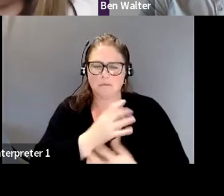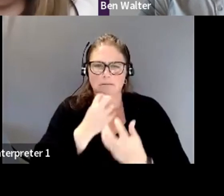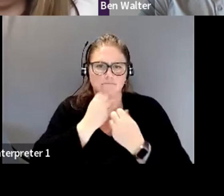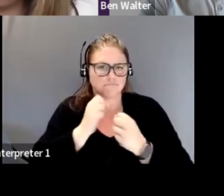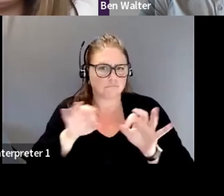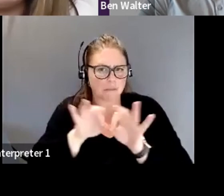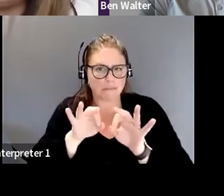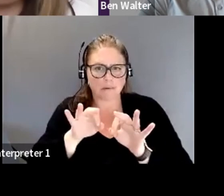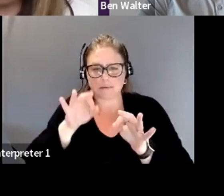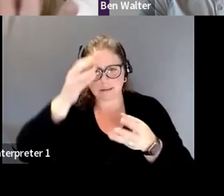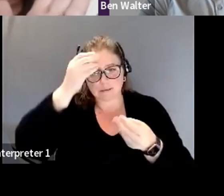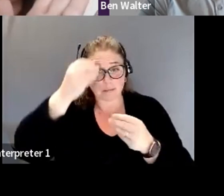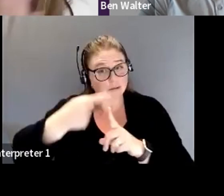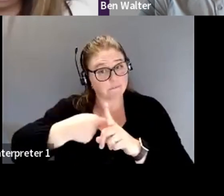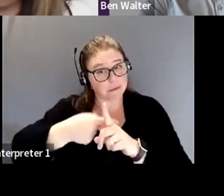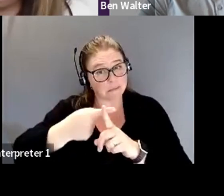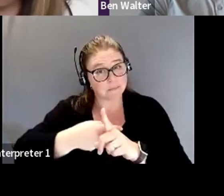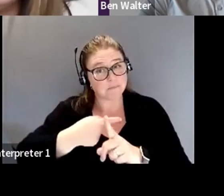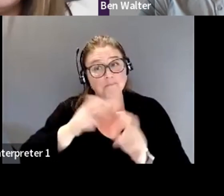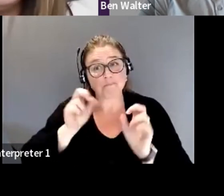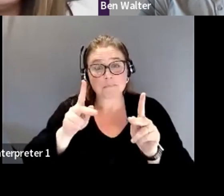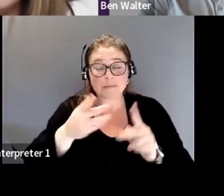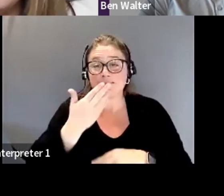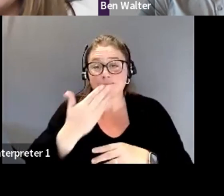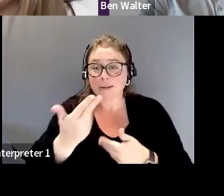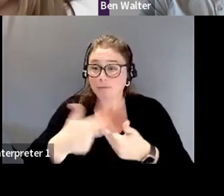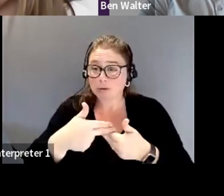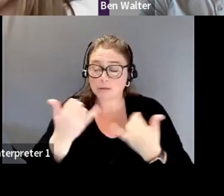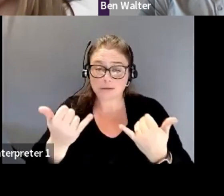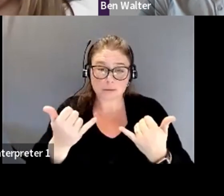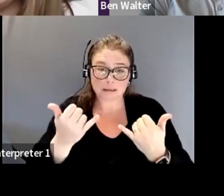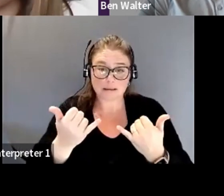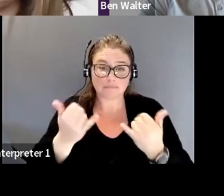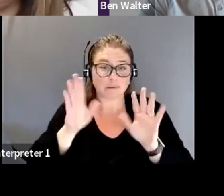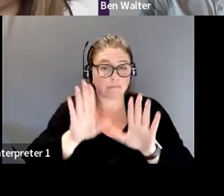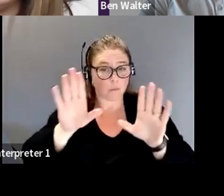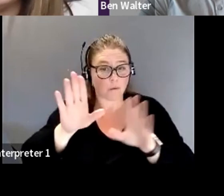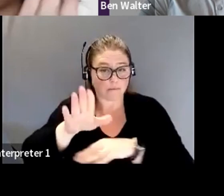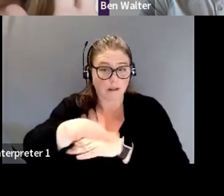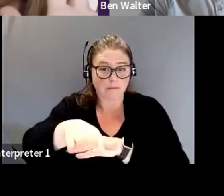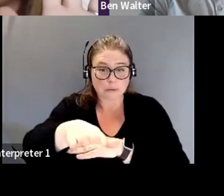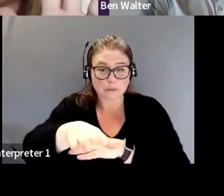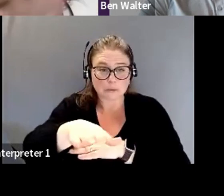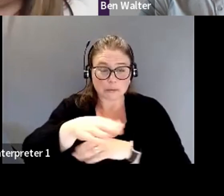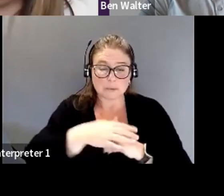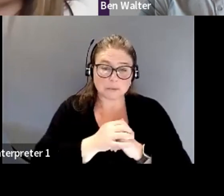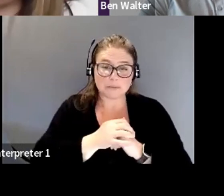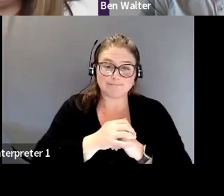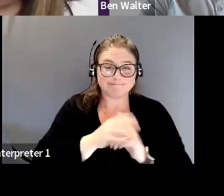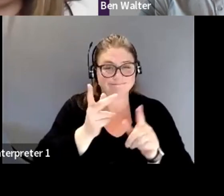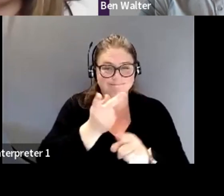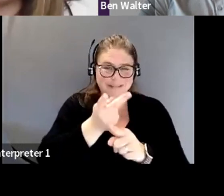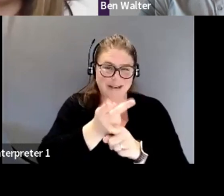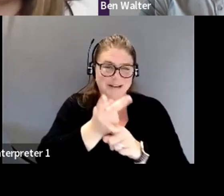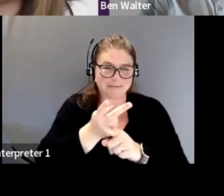valuable sessions to you each month. Anyhow, thank you so much for joining us. Have a great afternoon and take care. We'll